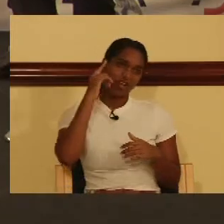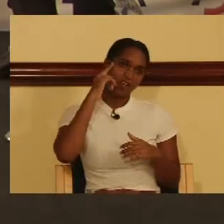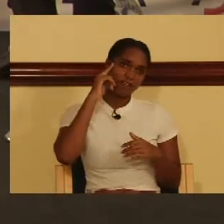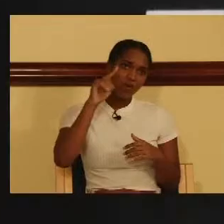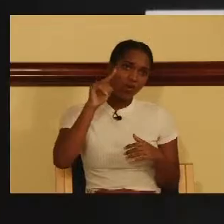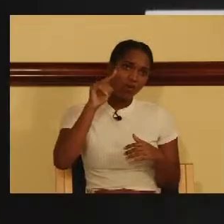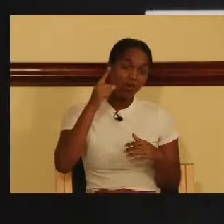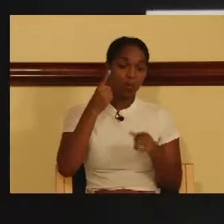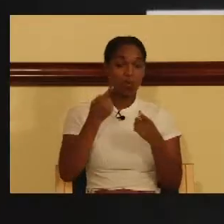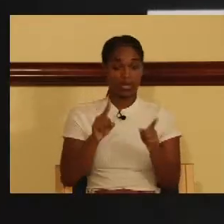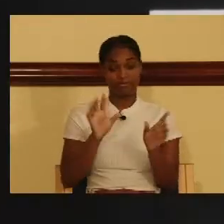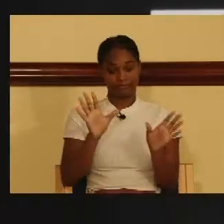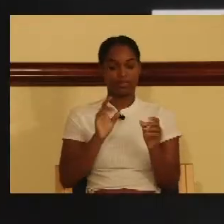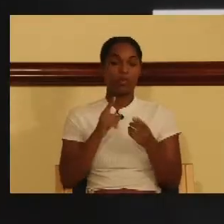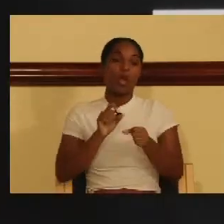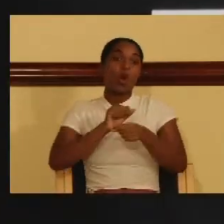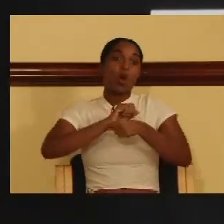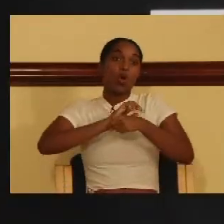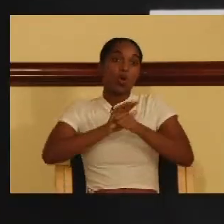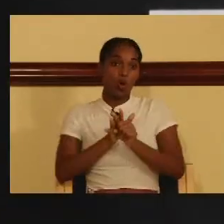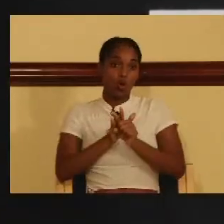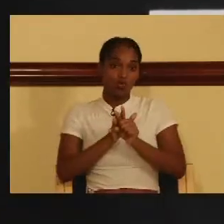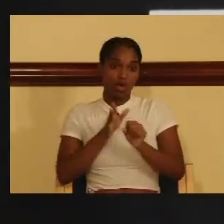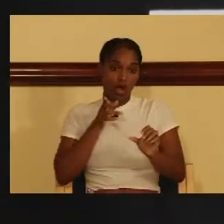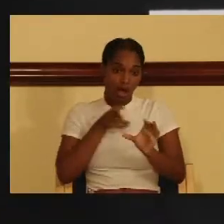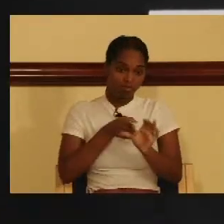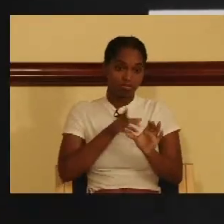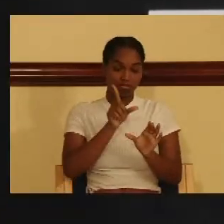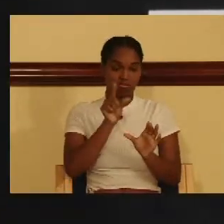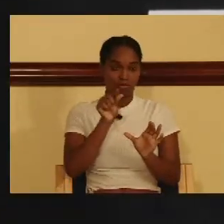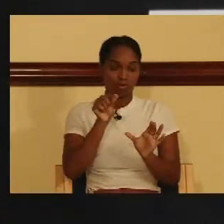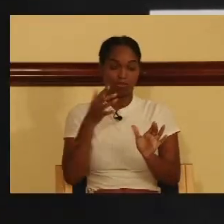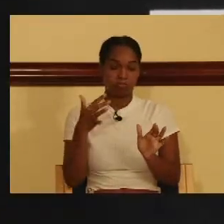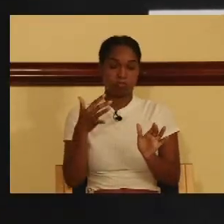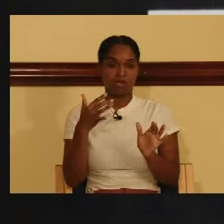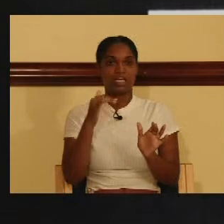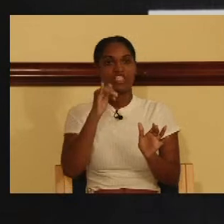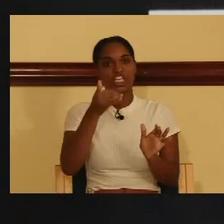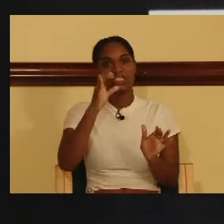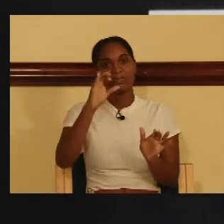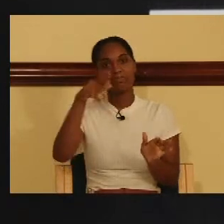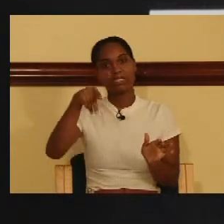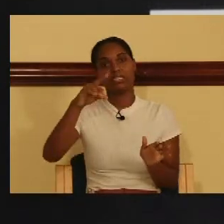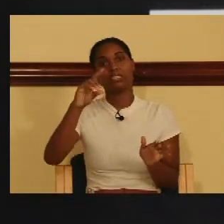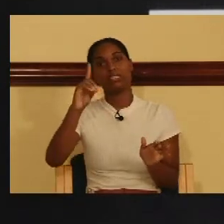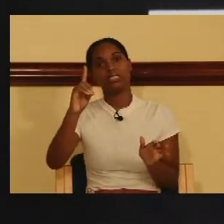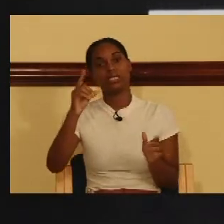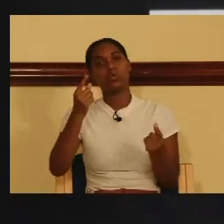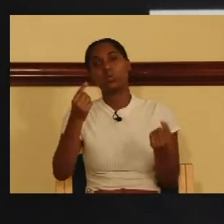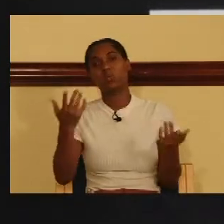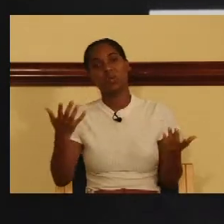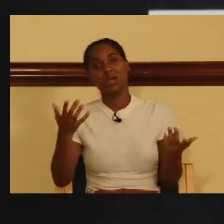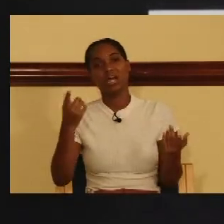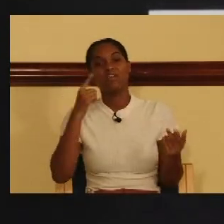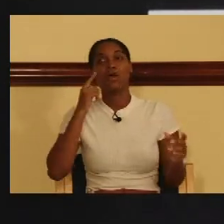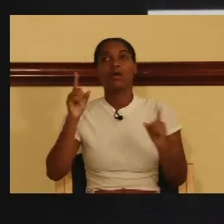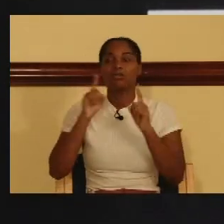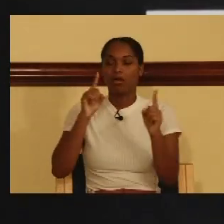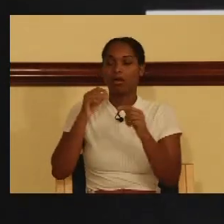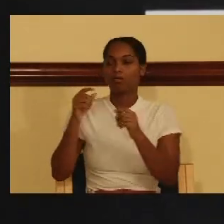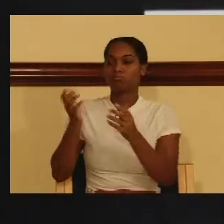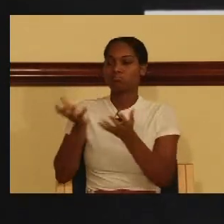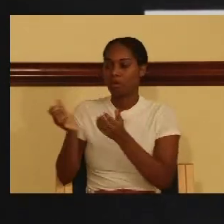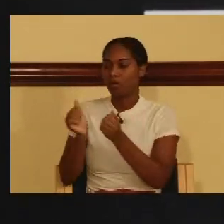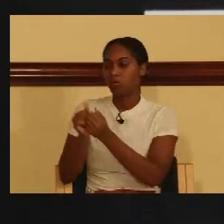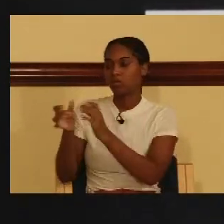when COVID stepped in 2020, the JCPD had to speak to its partners to find out